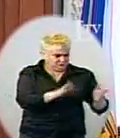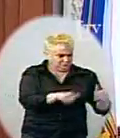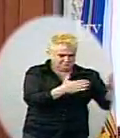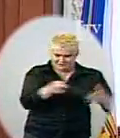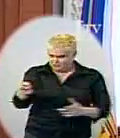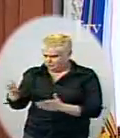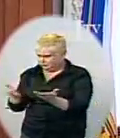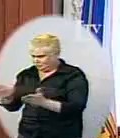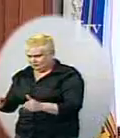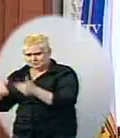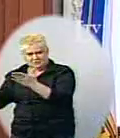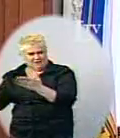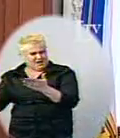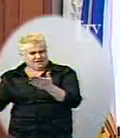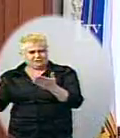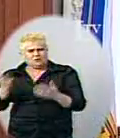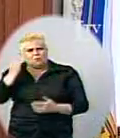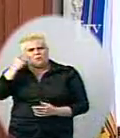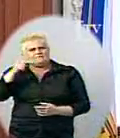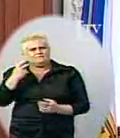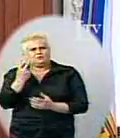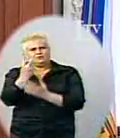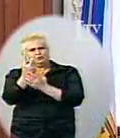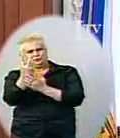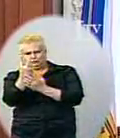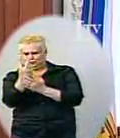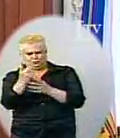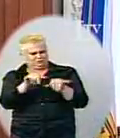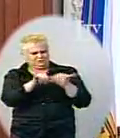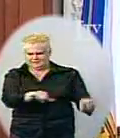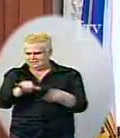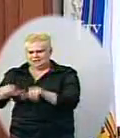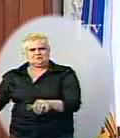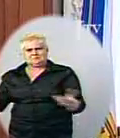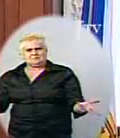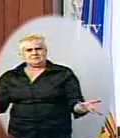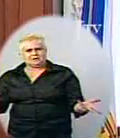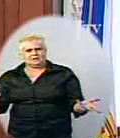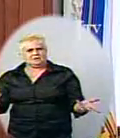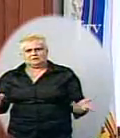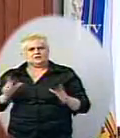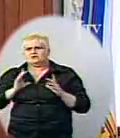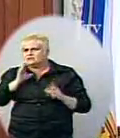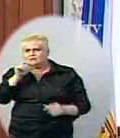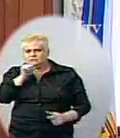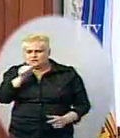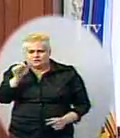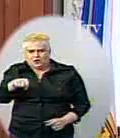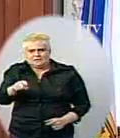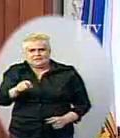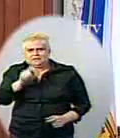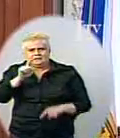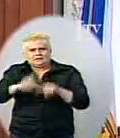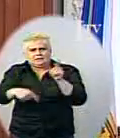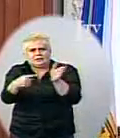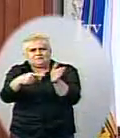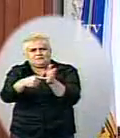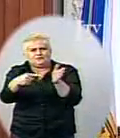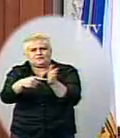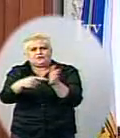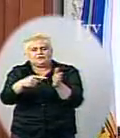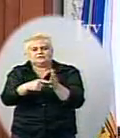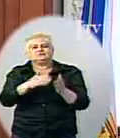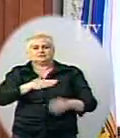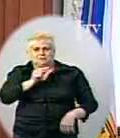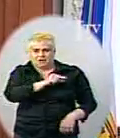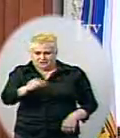services at public expense is something Nova Scotia cannot afford. My government is focused